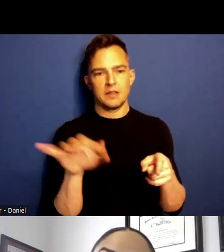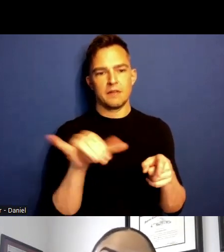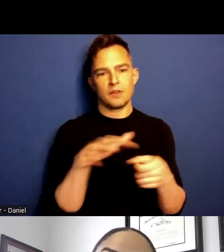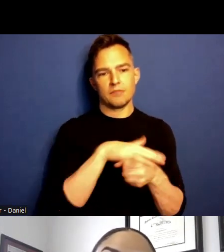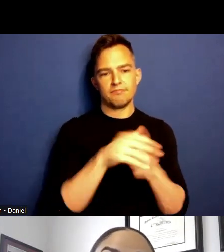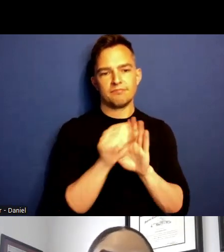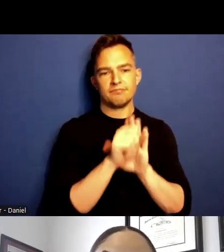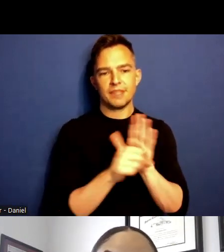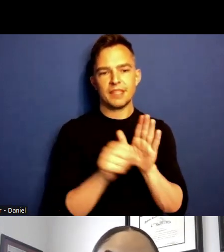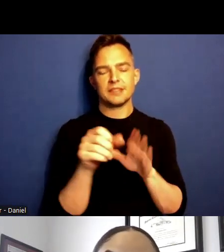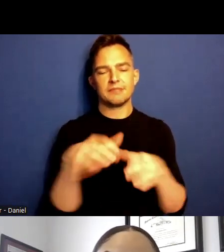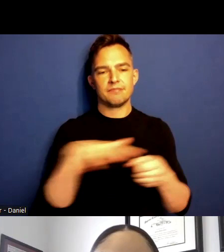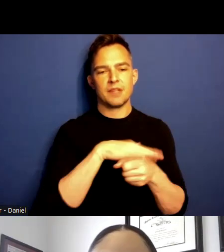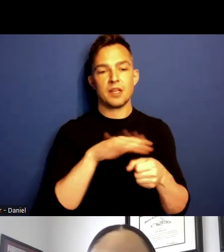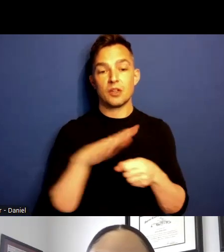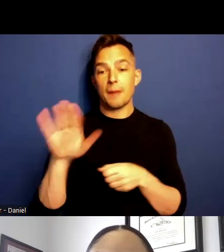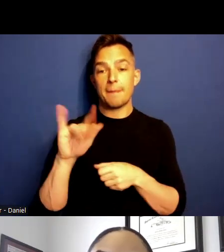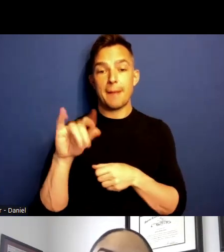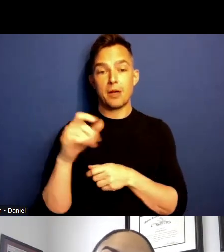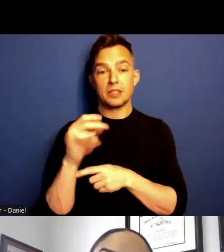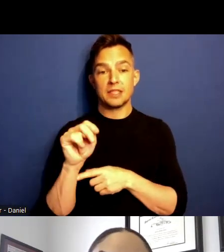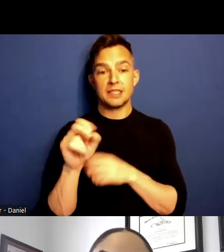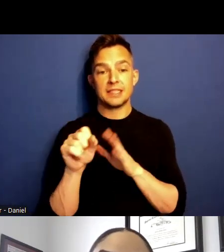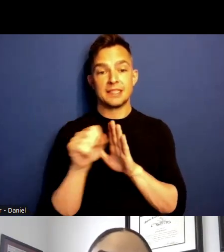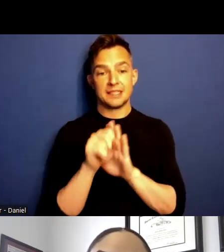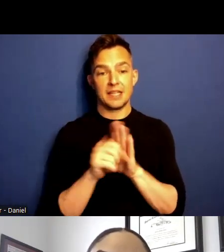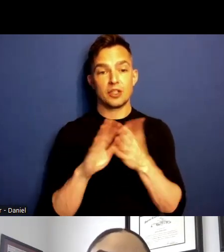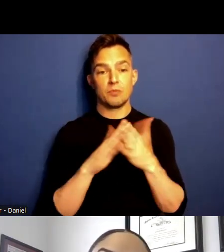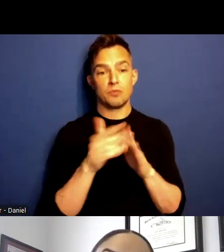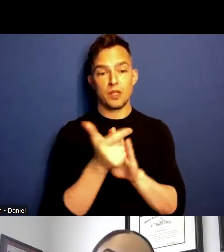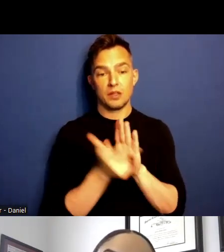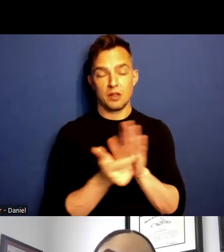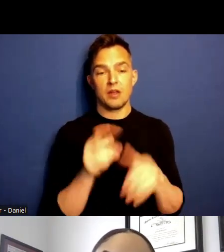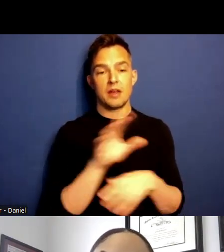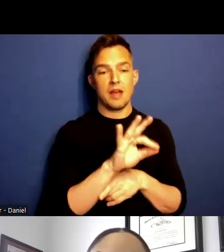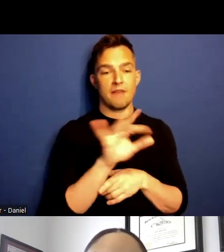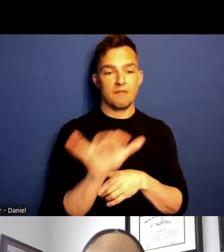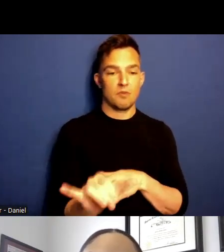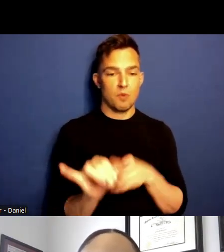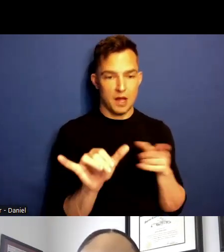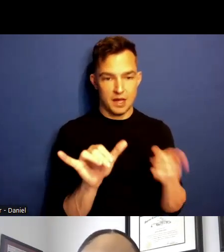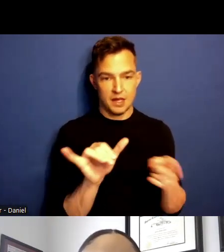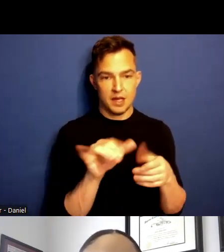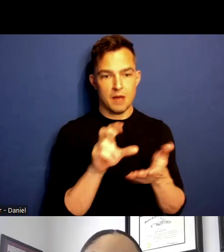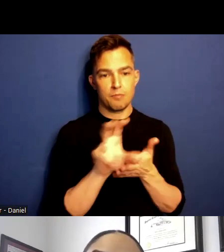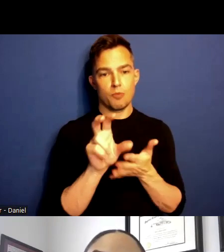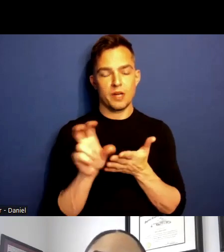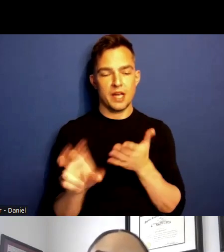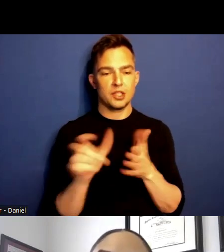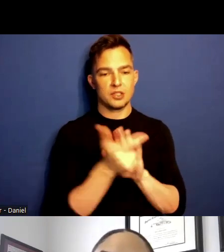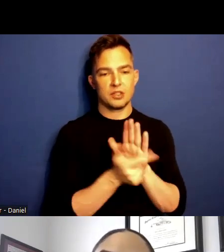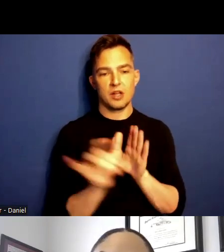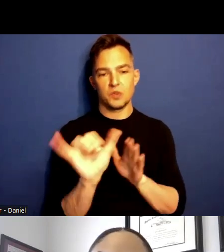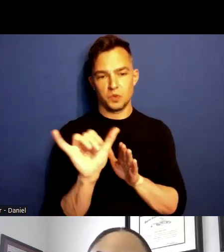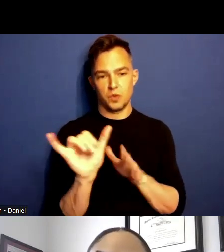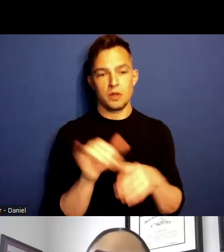was included in the Bipartisan Safer Communities Act and the FY23 Consolidated Appropriations Act.